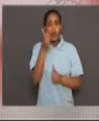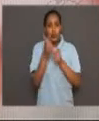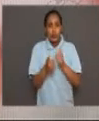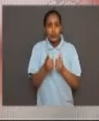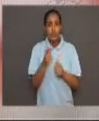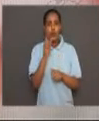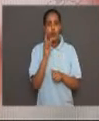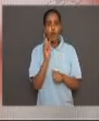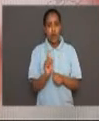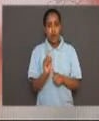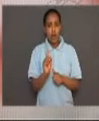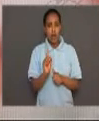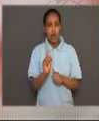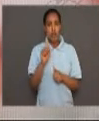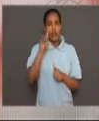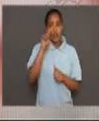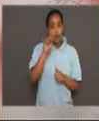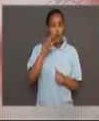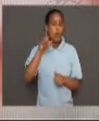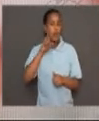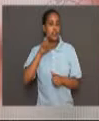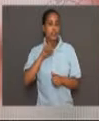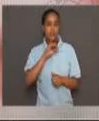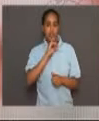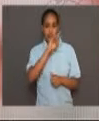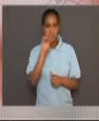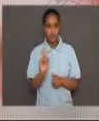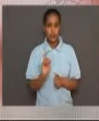Which ones were thermoplastics?